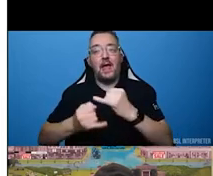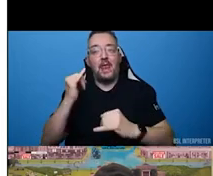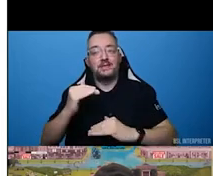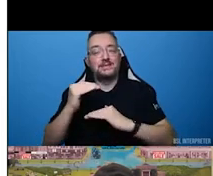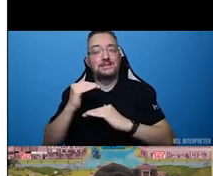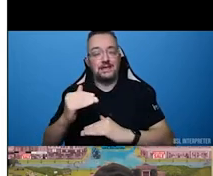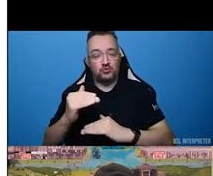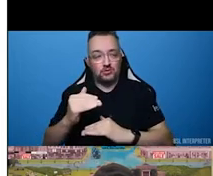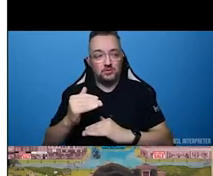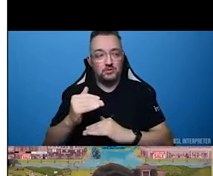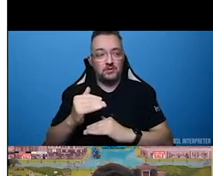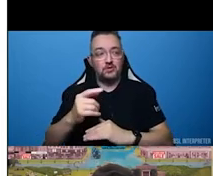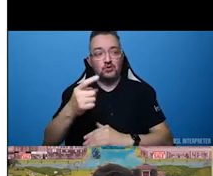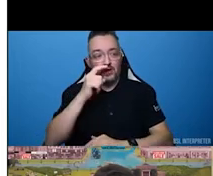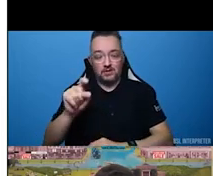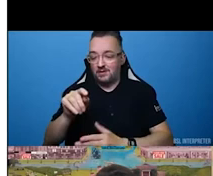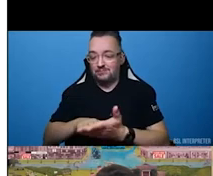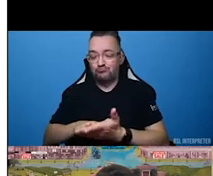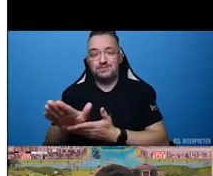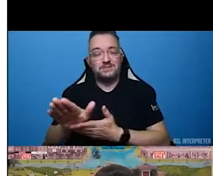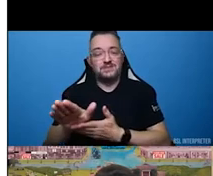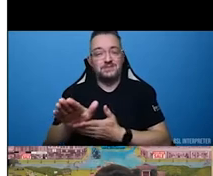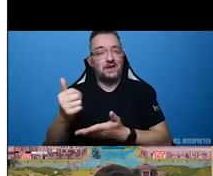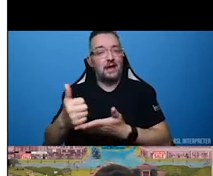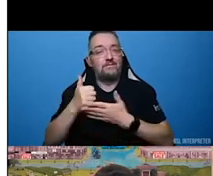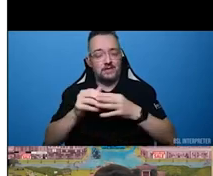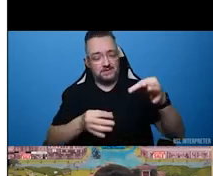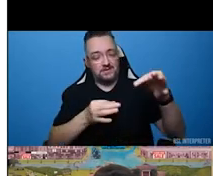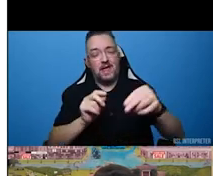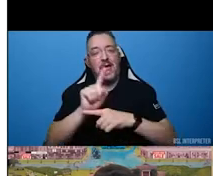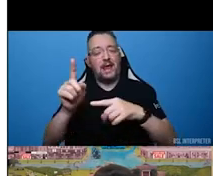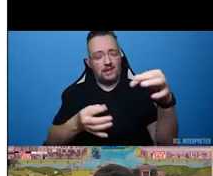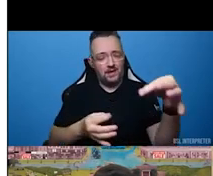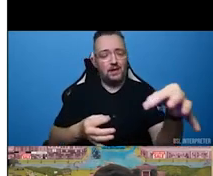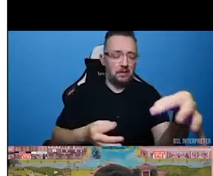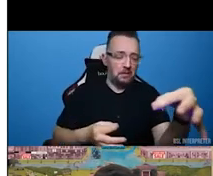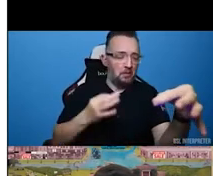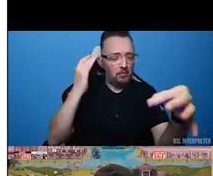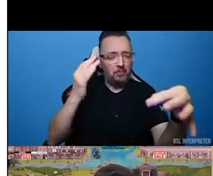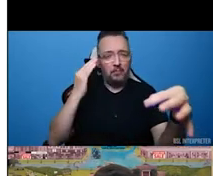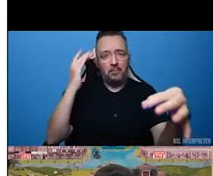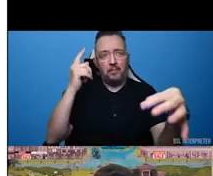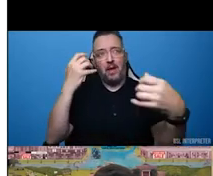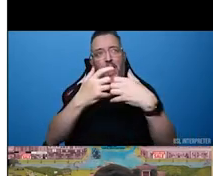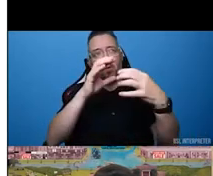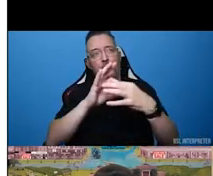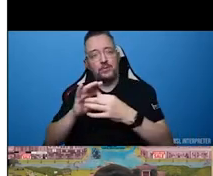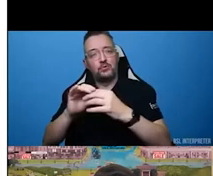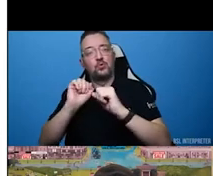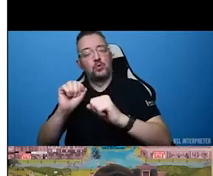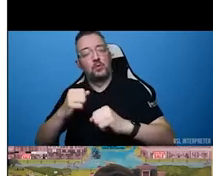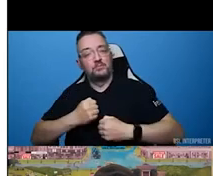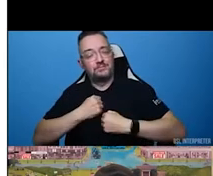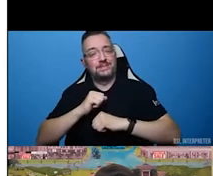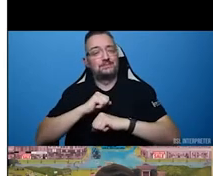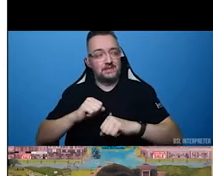where you can take away, can print off and take away some of that advice to reflect on and maybe apply to your own kind of spaces and cities when you